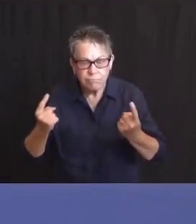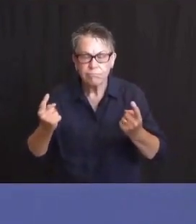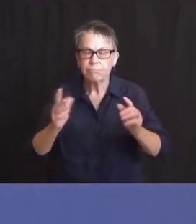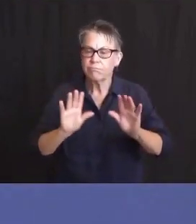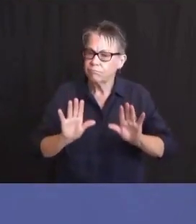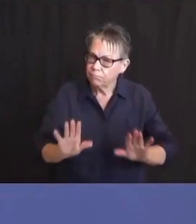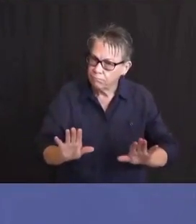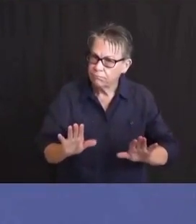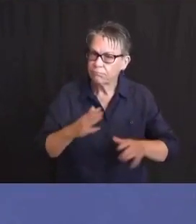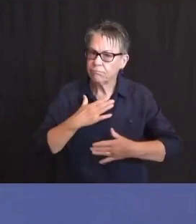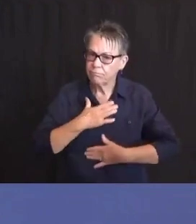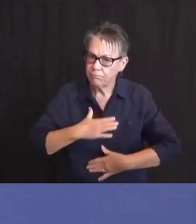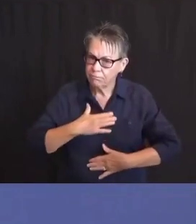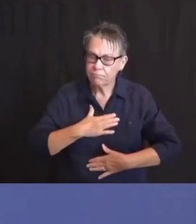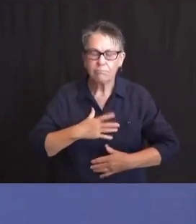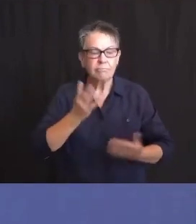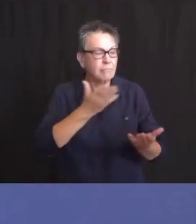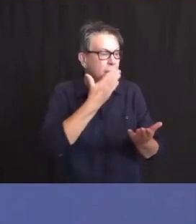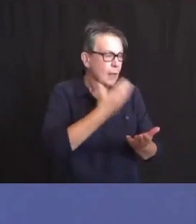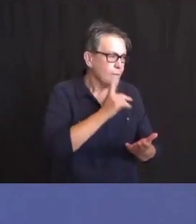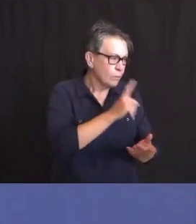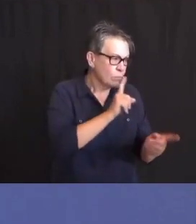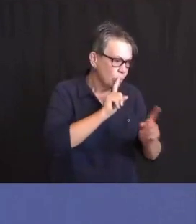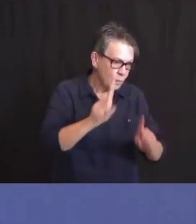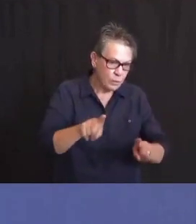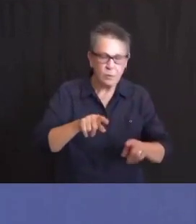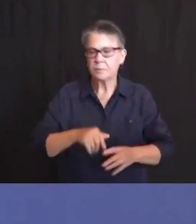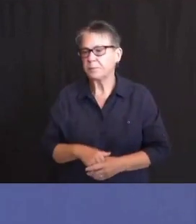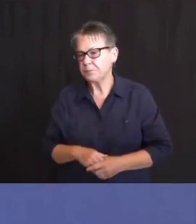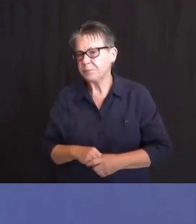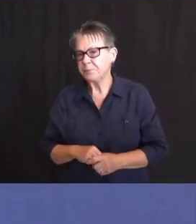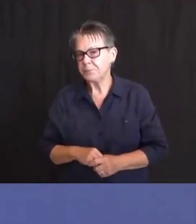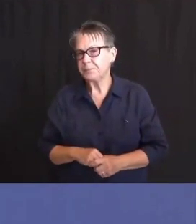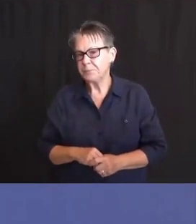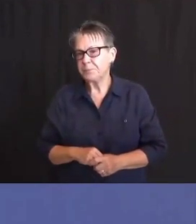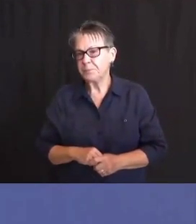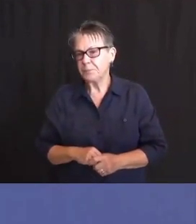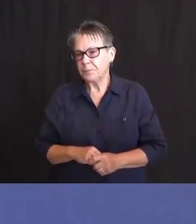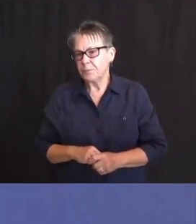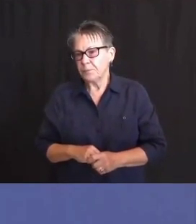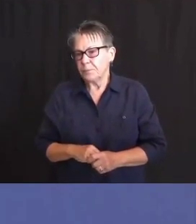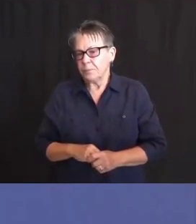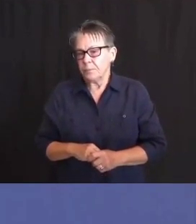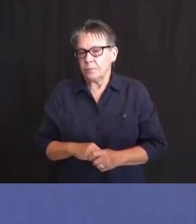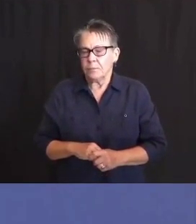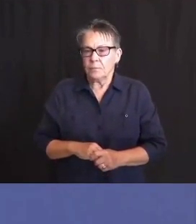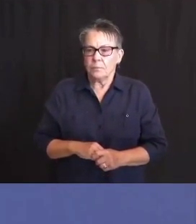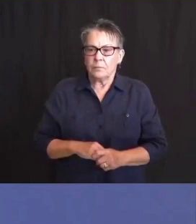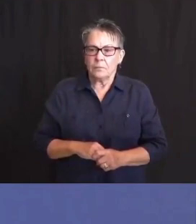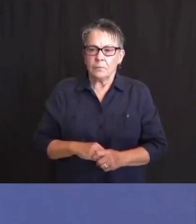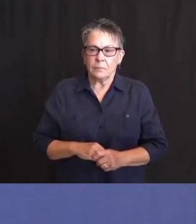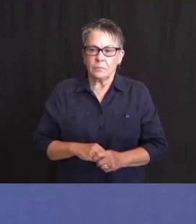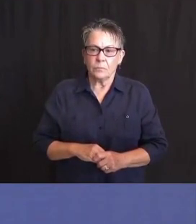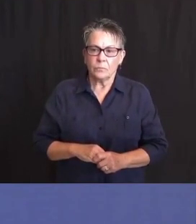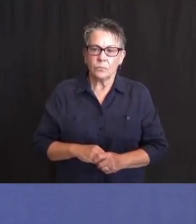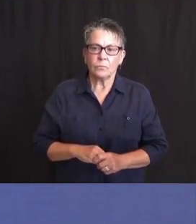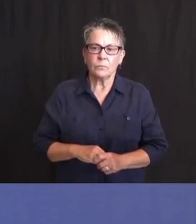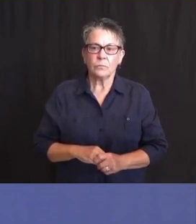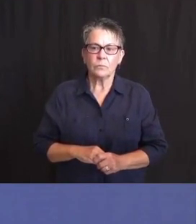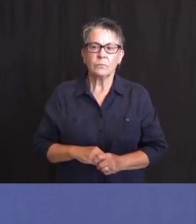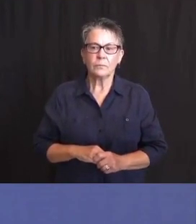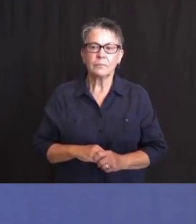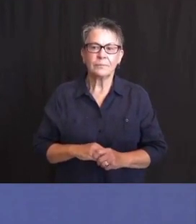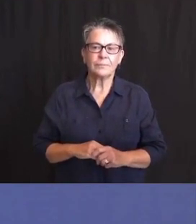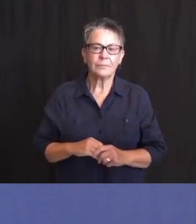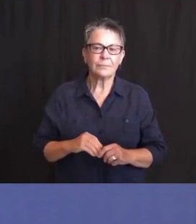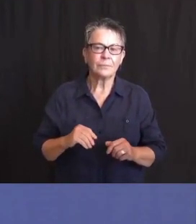everything. I have begun to get read in more recently, more anecdotal than science-based. A